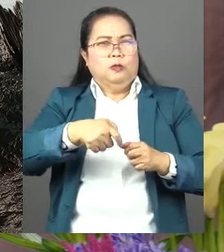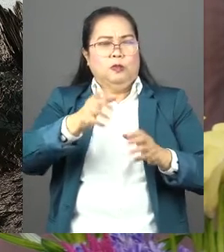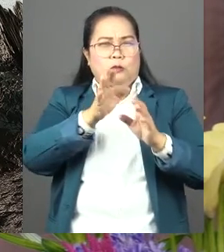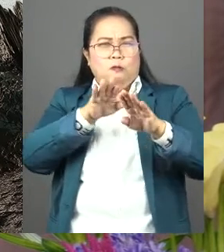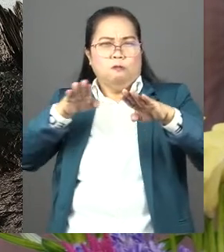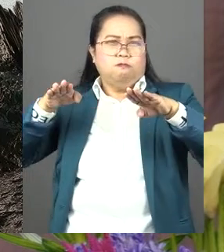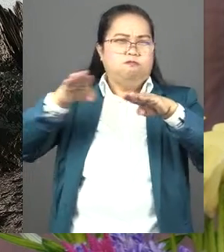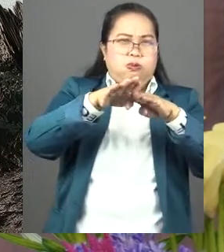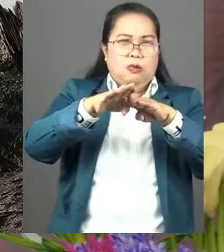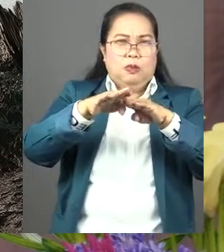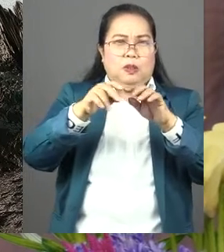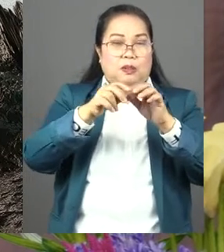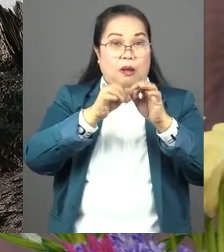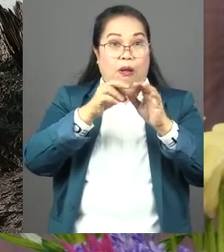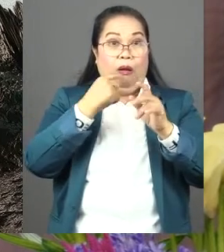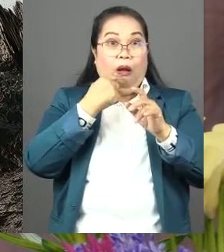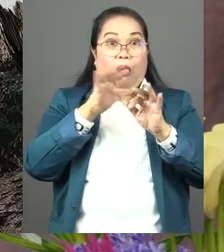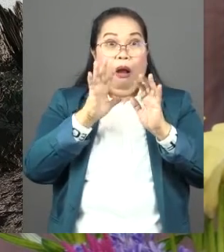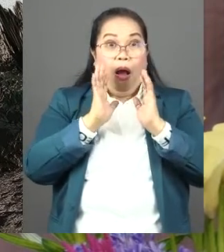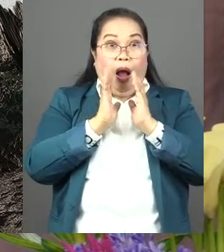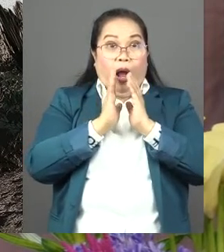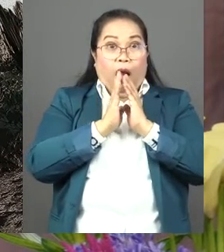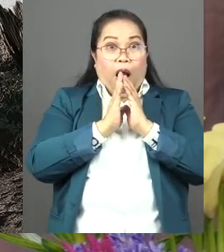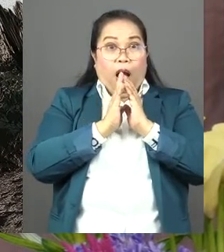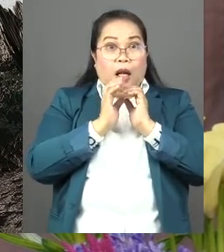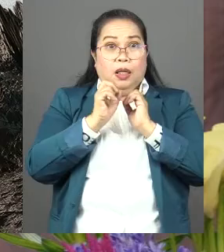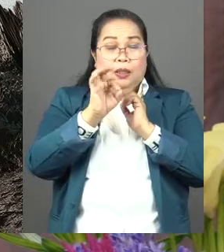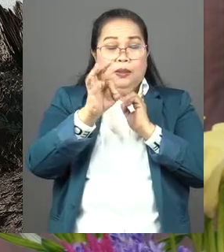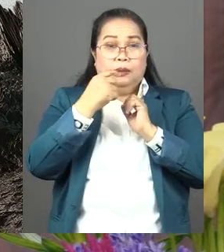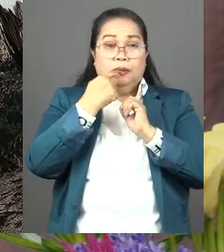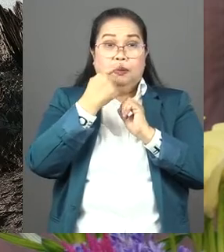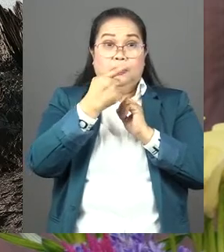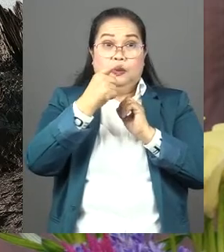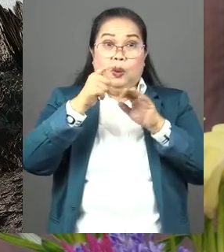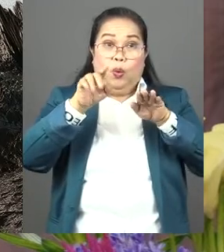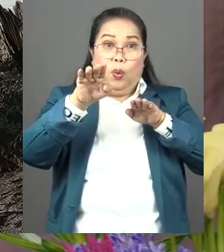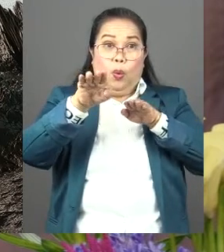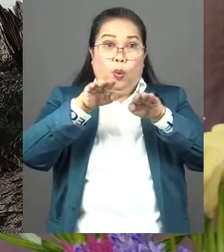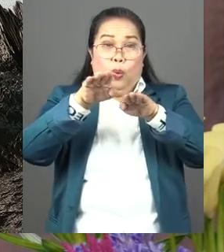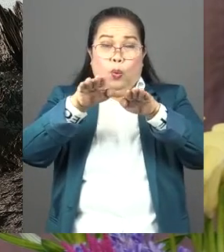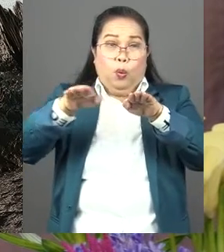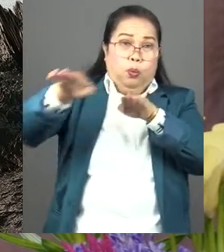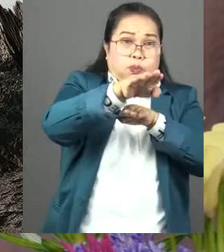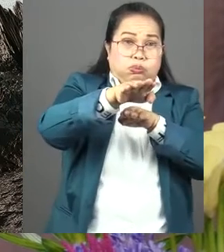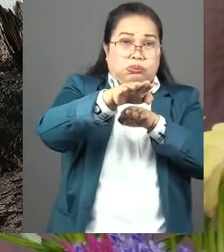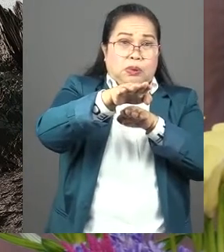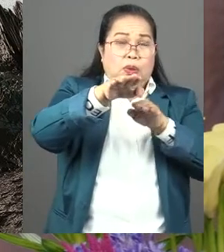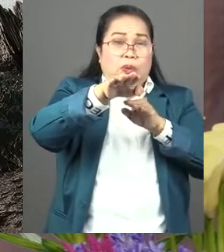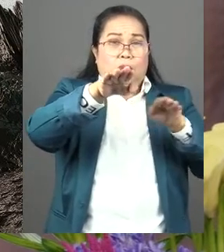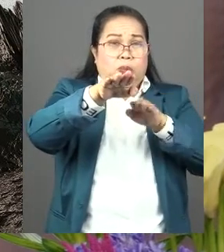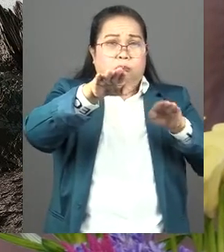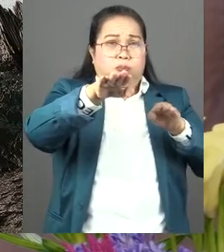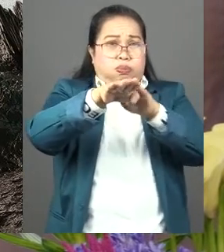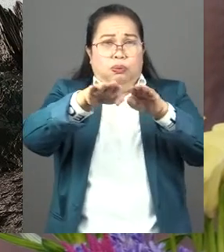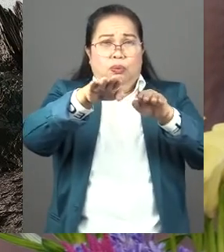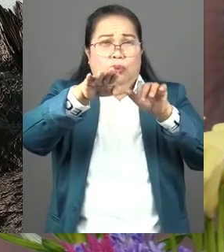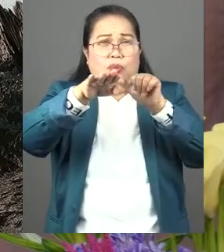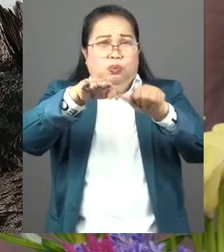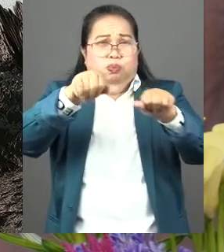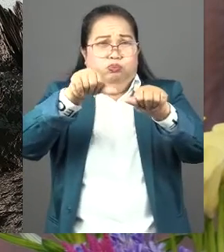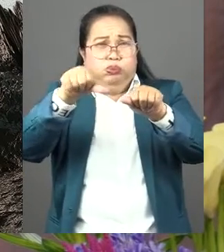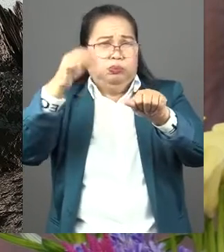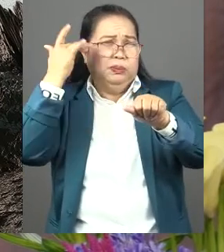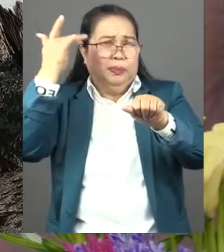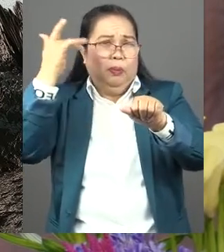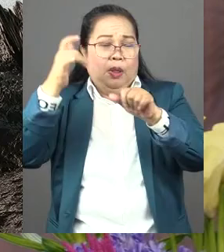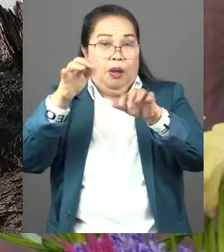car into a weapon. You know, running after another car and, you know, blocking it, honking the horn, challenging the person